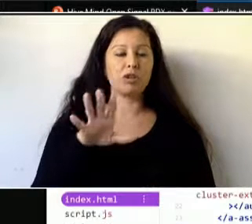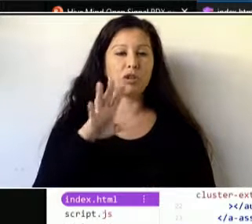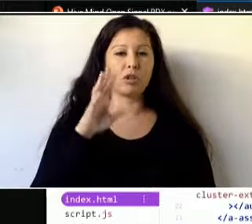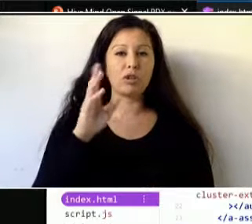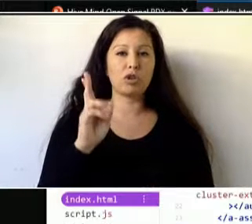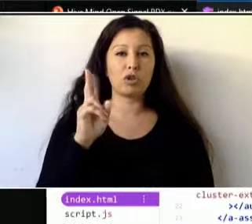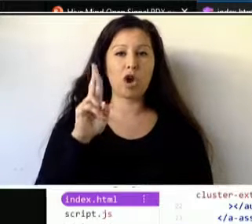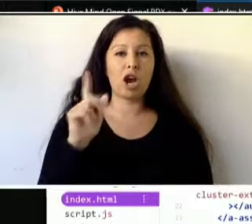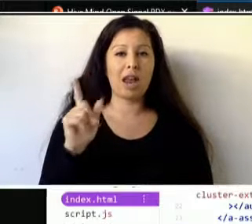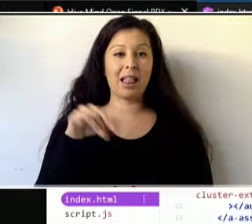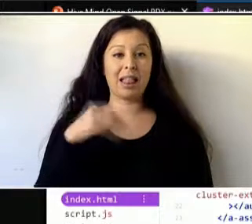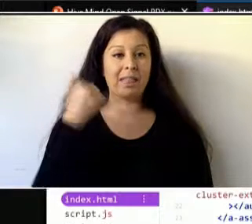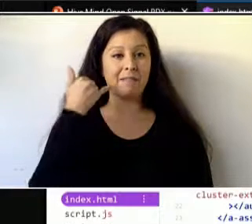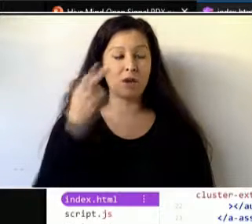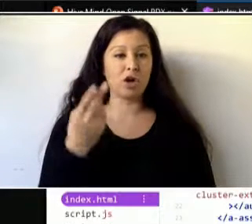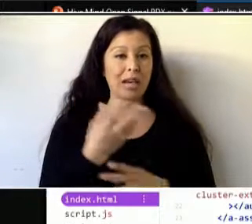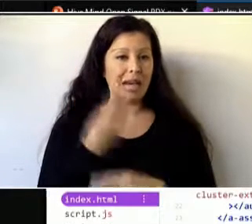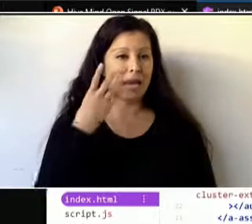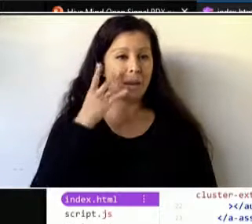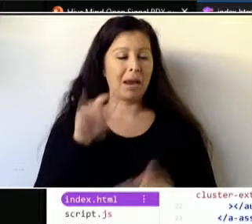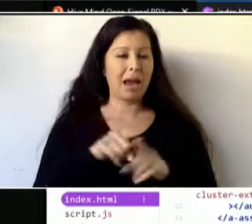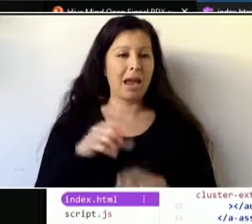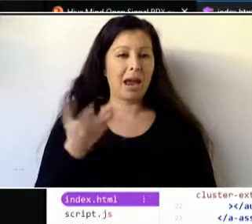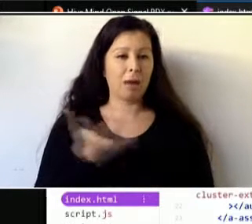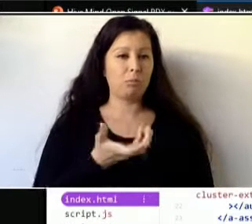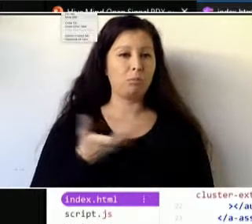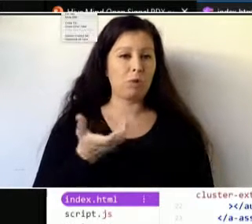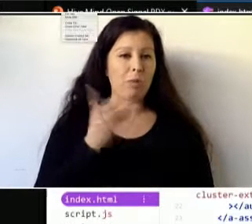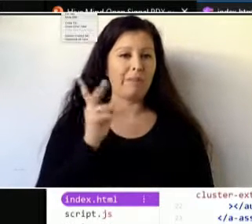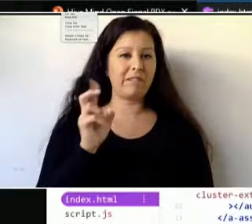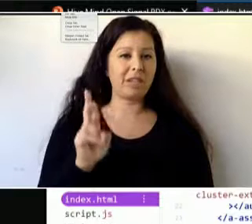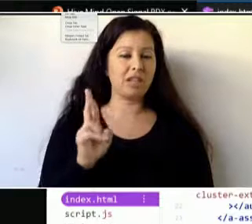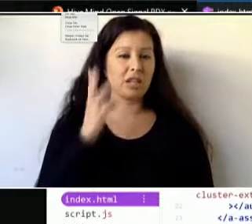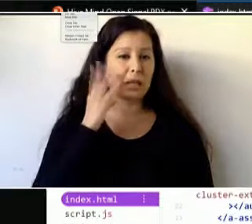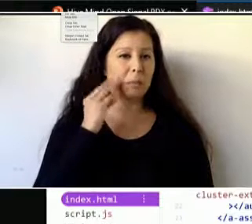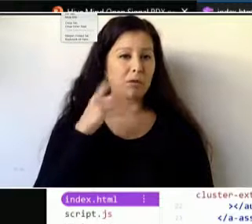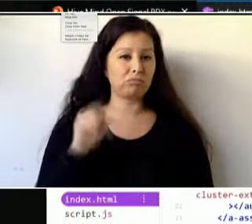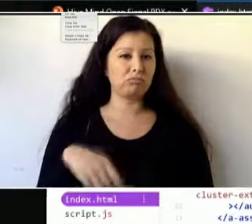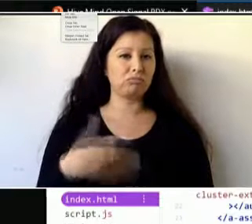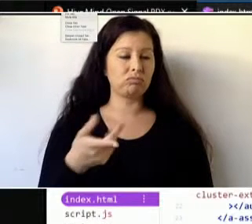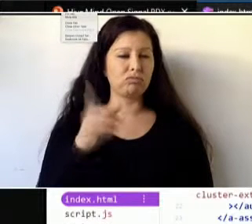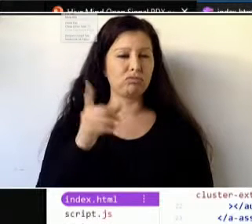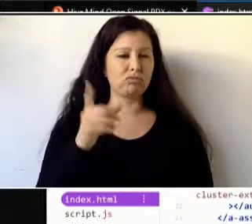put the URL into your phone and experience it as like a mobile VR experience.